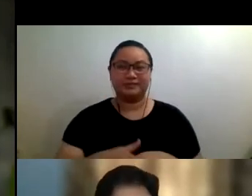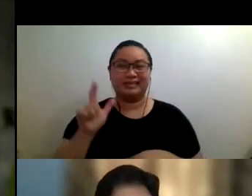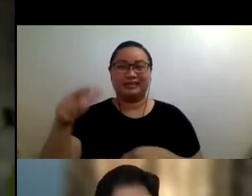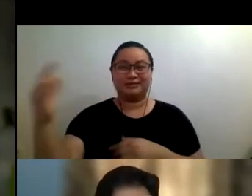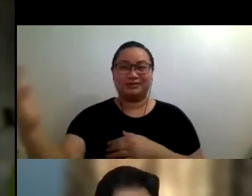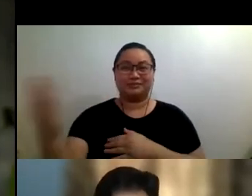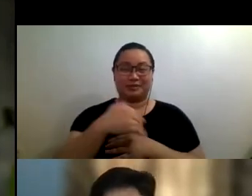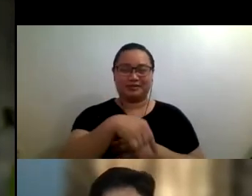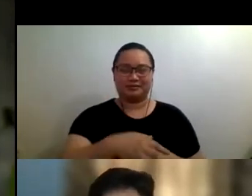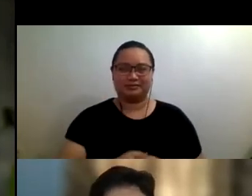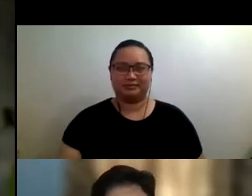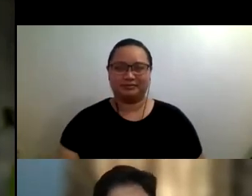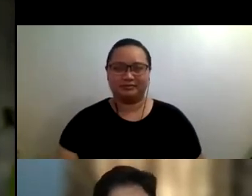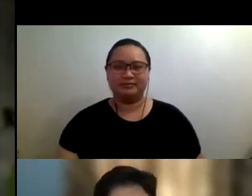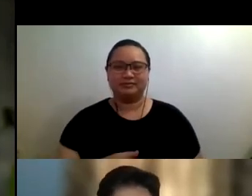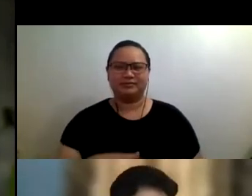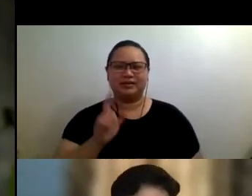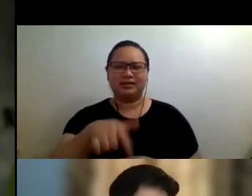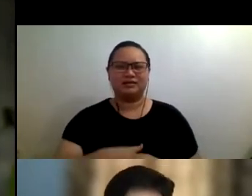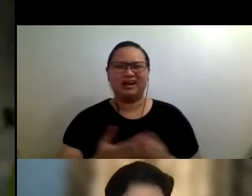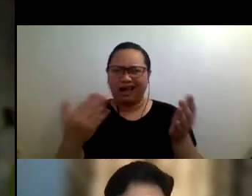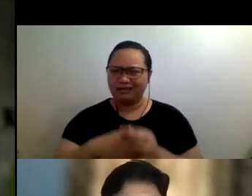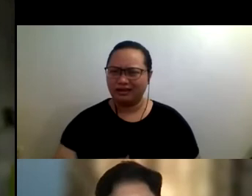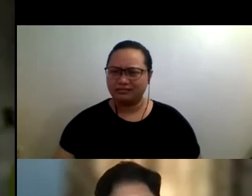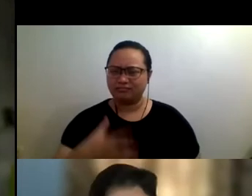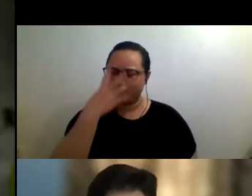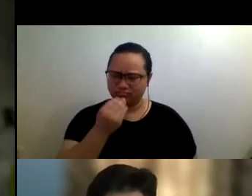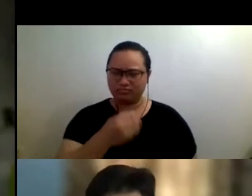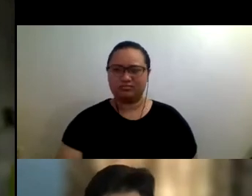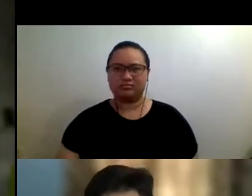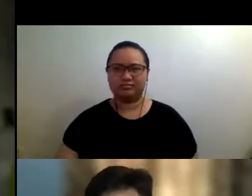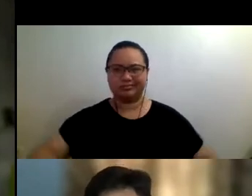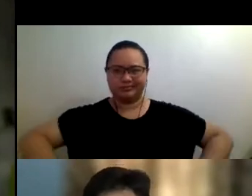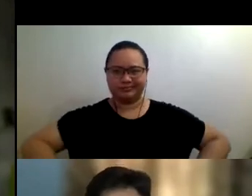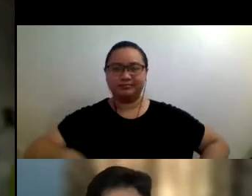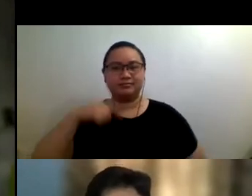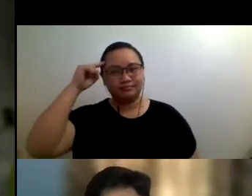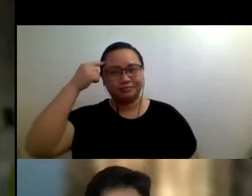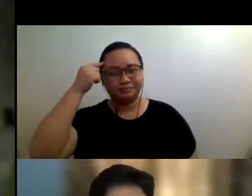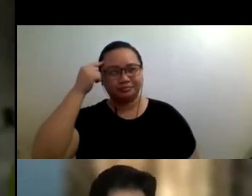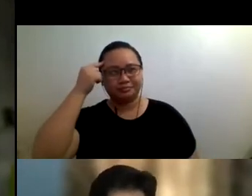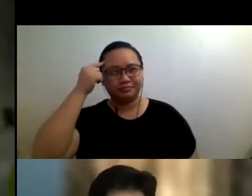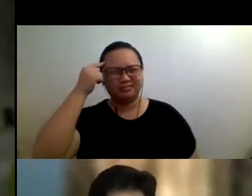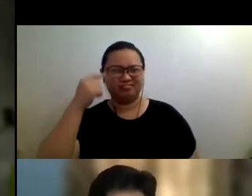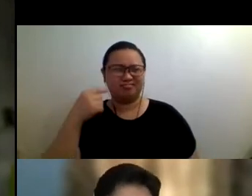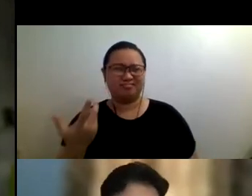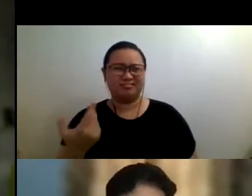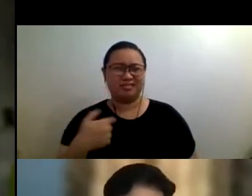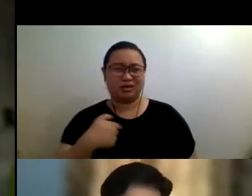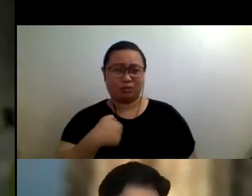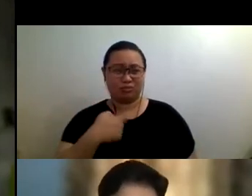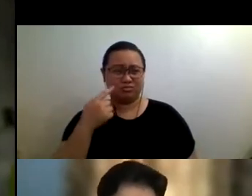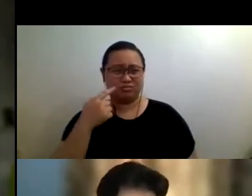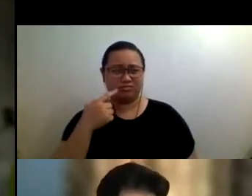back a little while later. And then later, tulog na naman siya. And then, oh, okay, I thought, is the